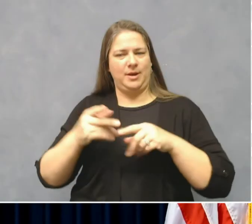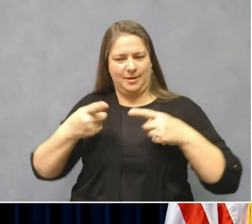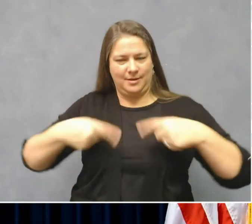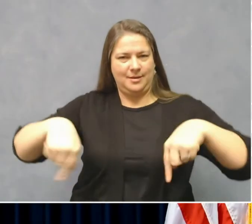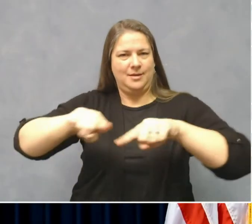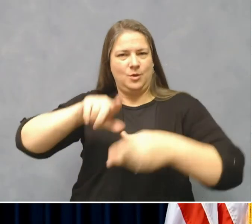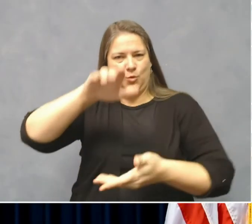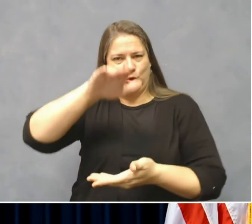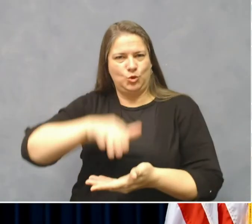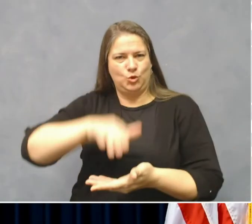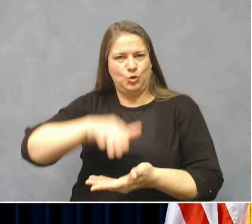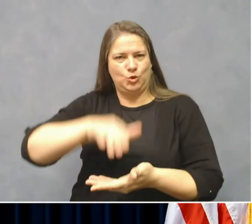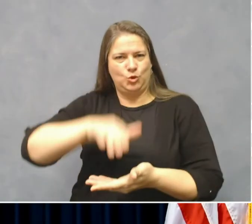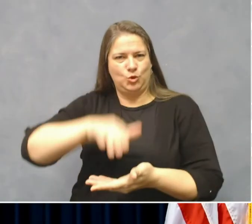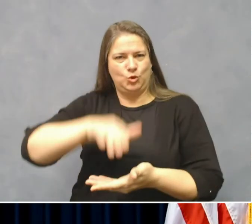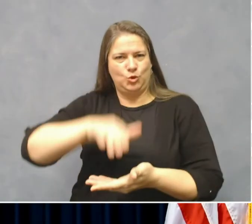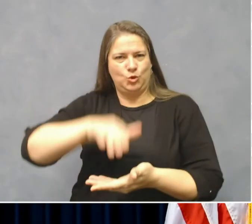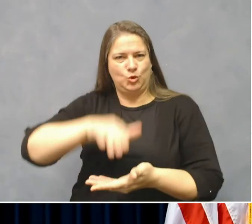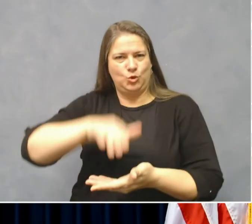see this spreading.